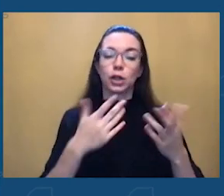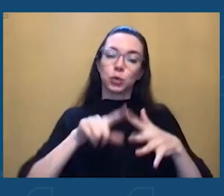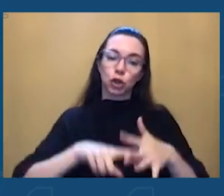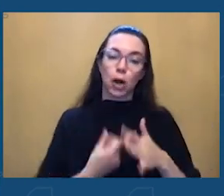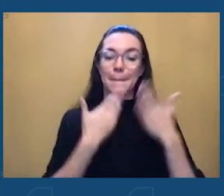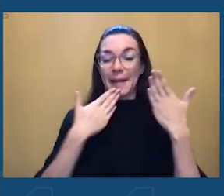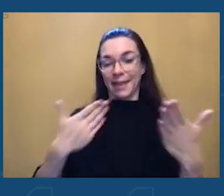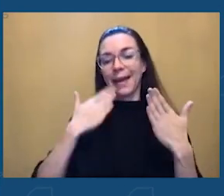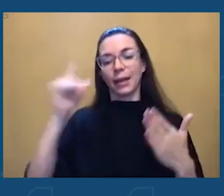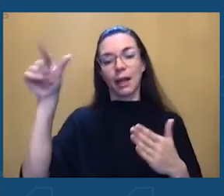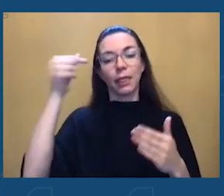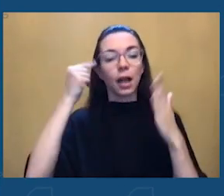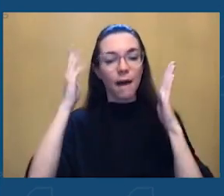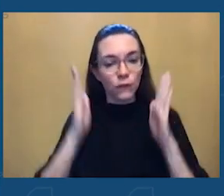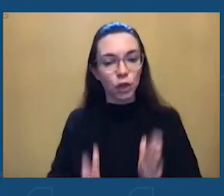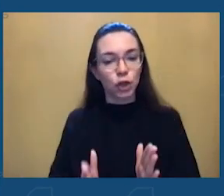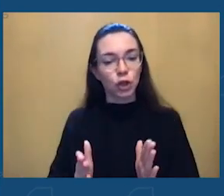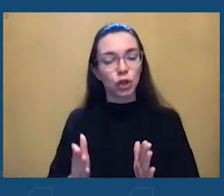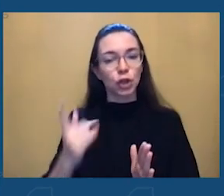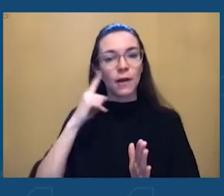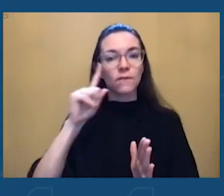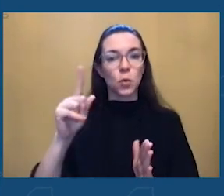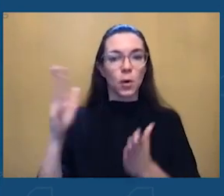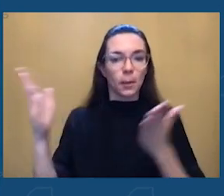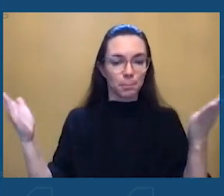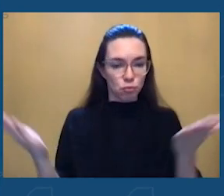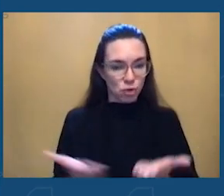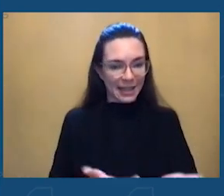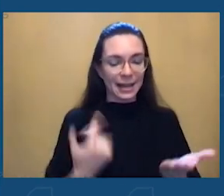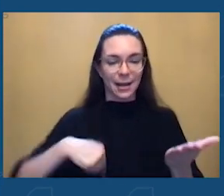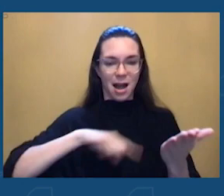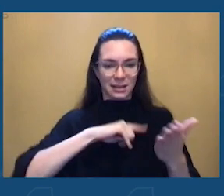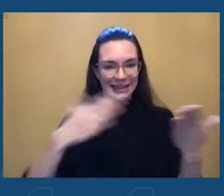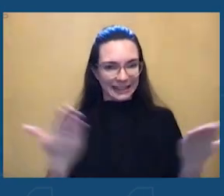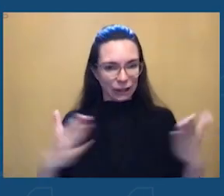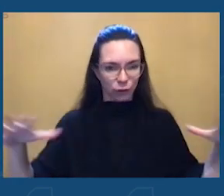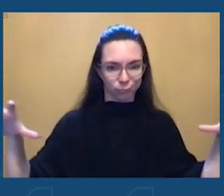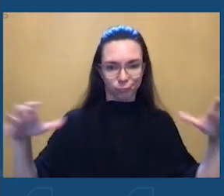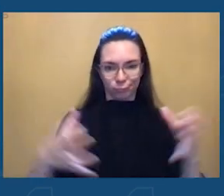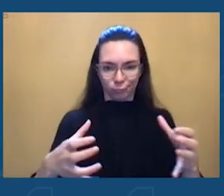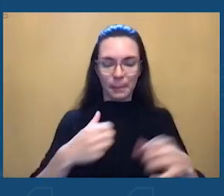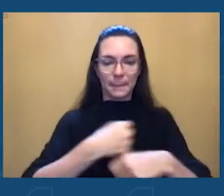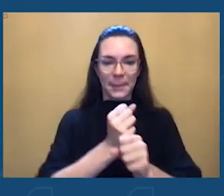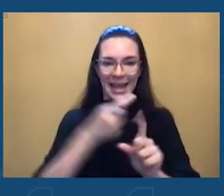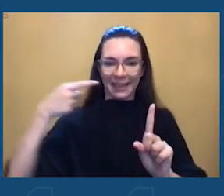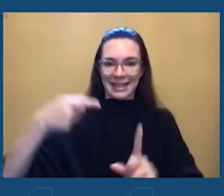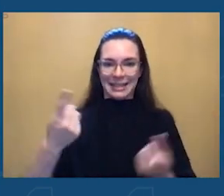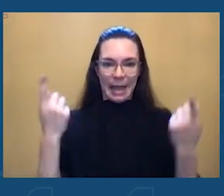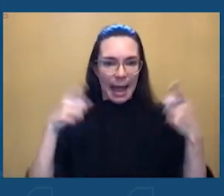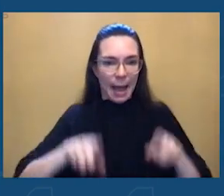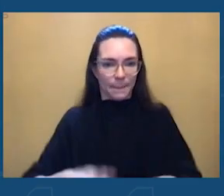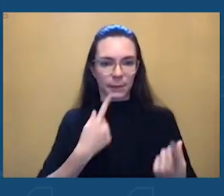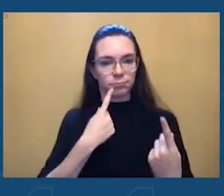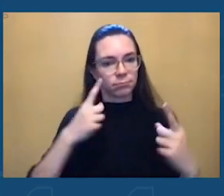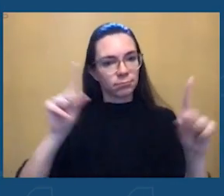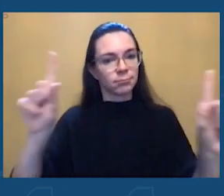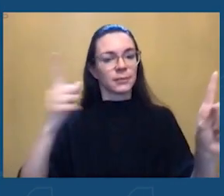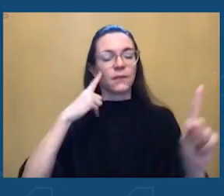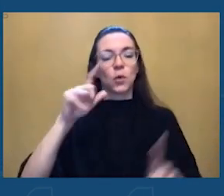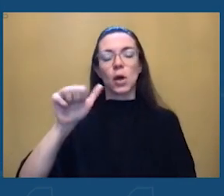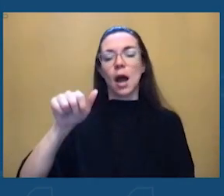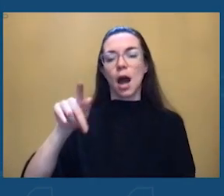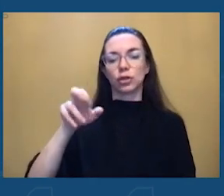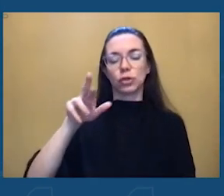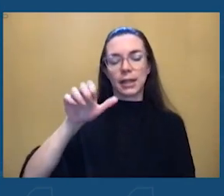governor for bringing us here, for making this happen, to Andrea Stewart-Cousins,